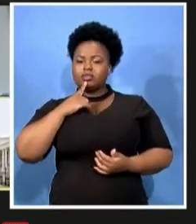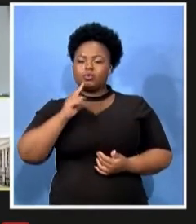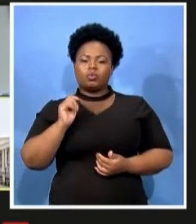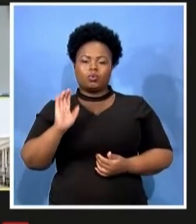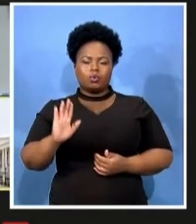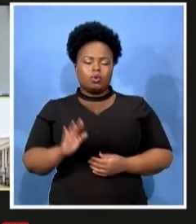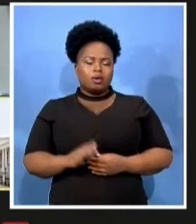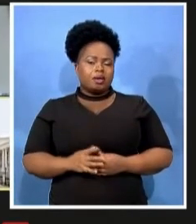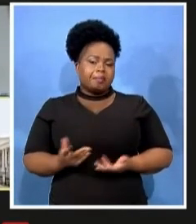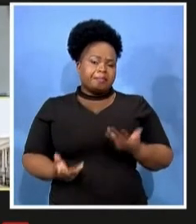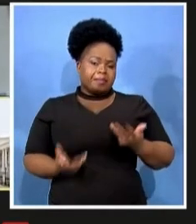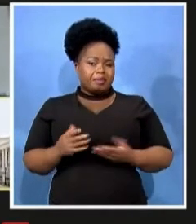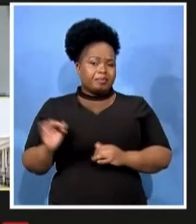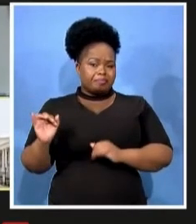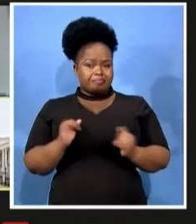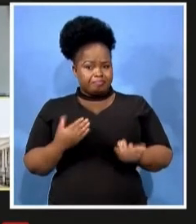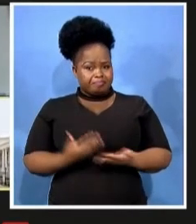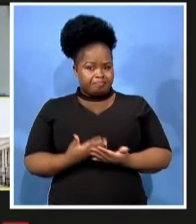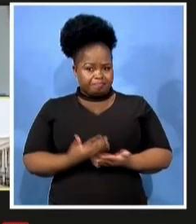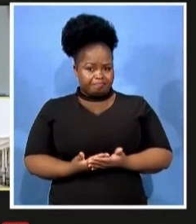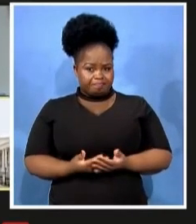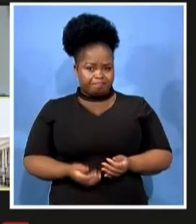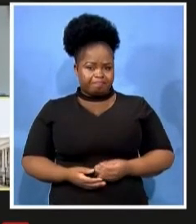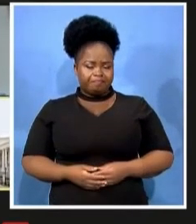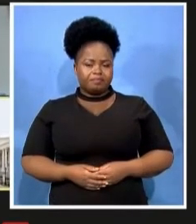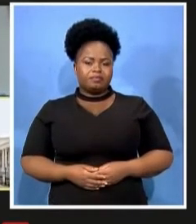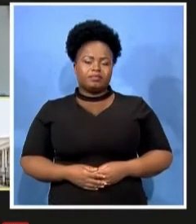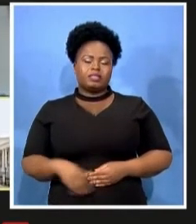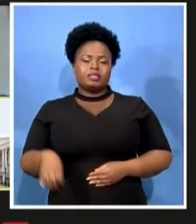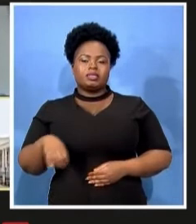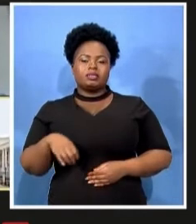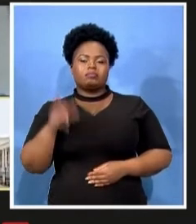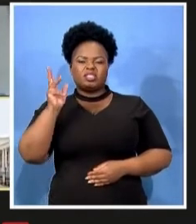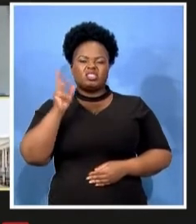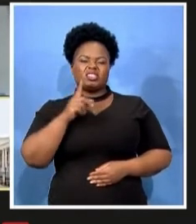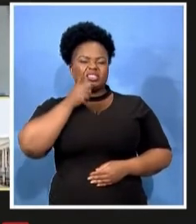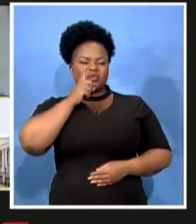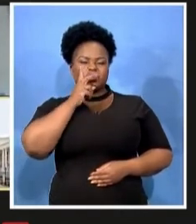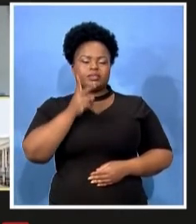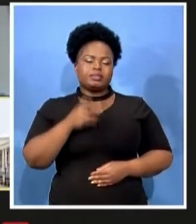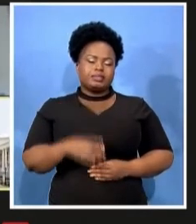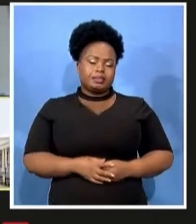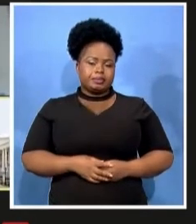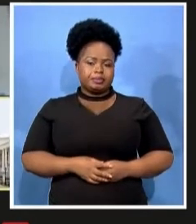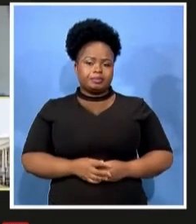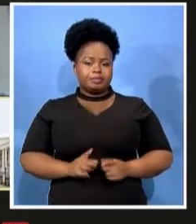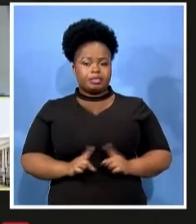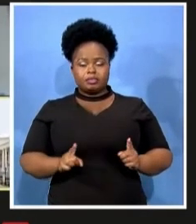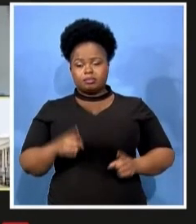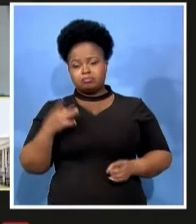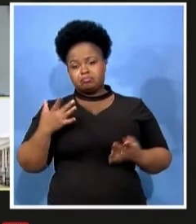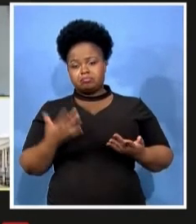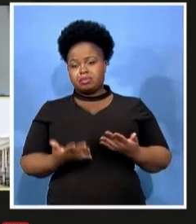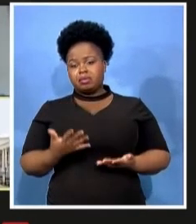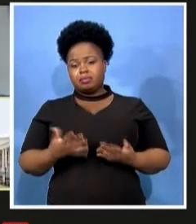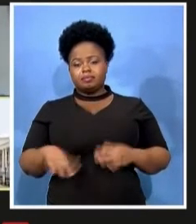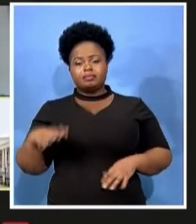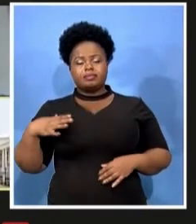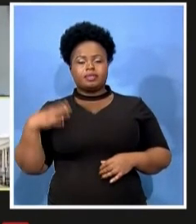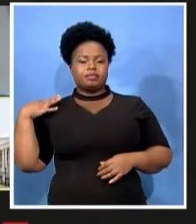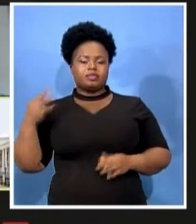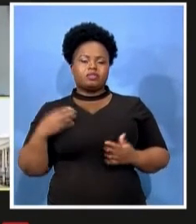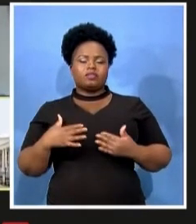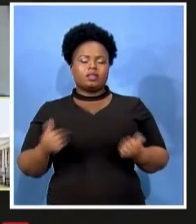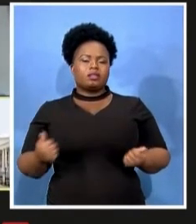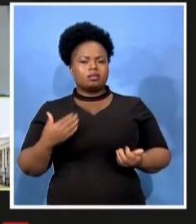We would be guided by the presentation, but sometimes you would find that the Minister of Health might indicate that, look, as